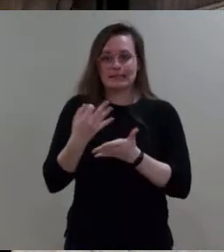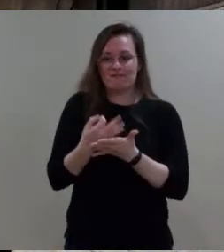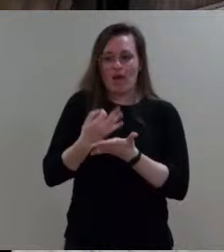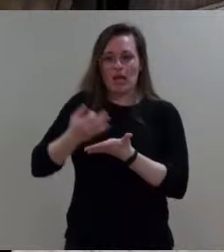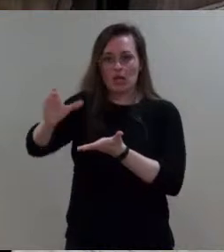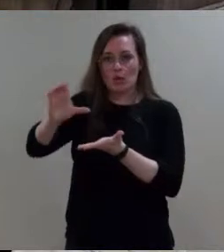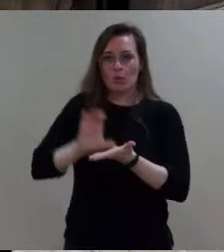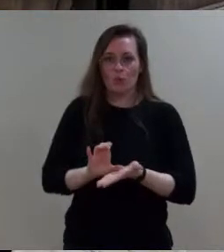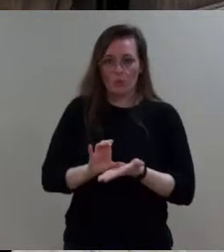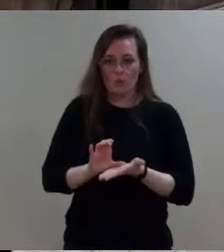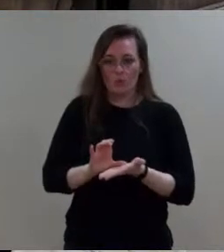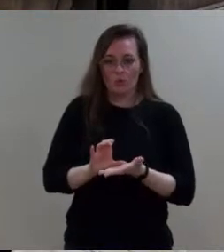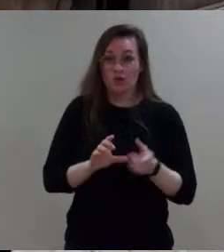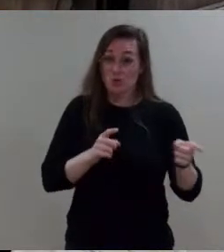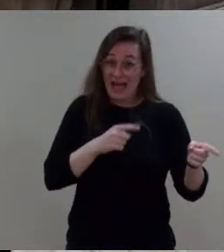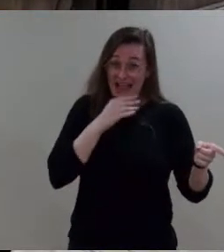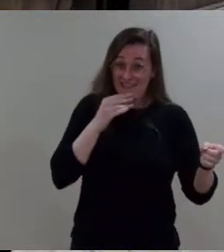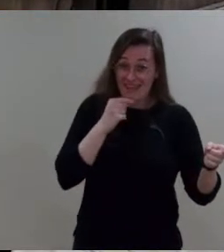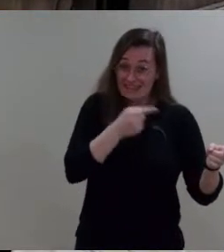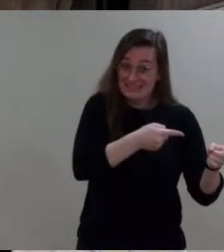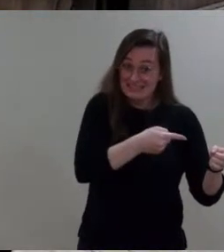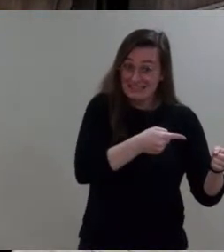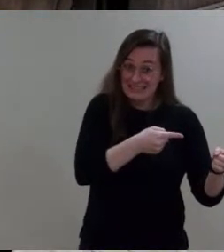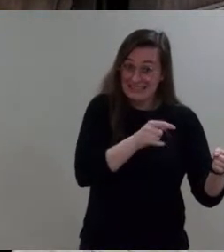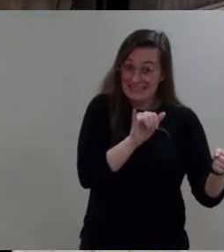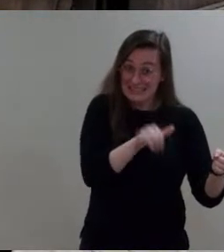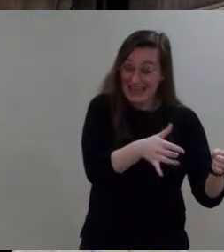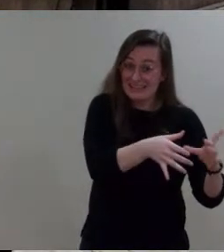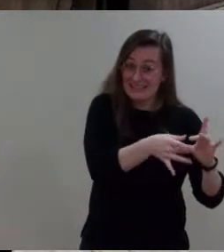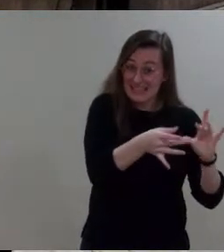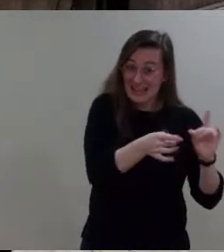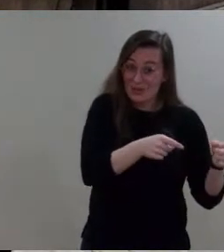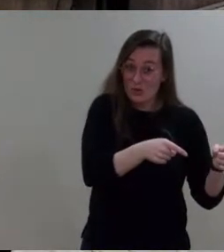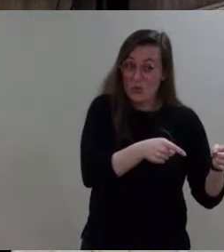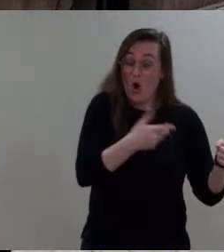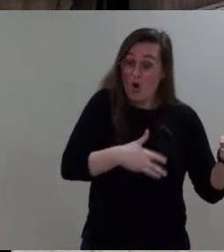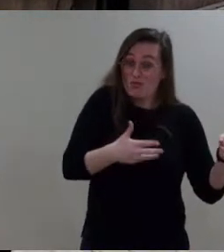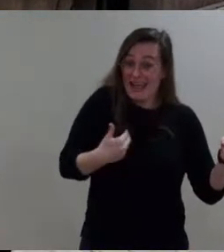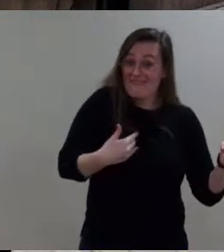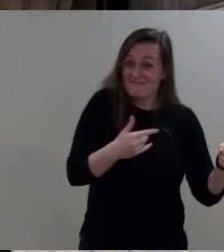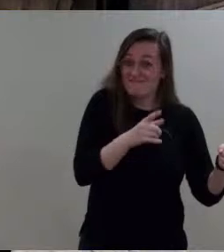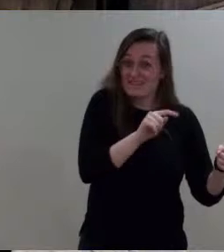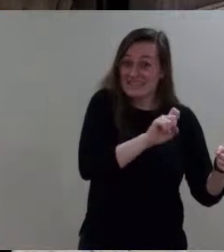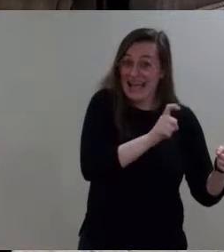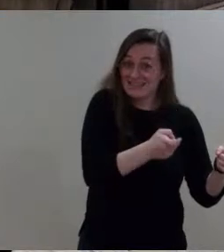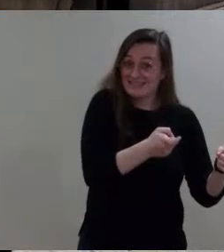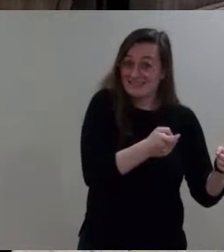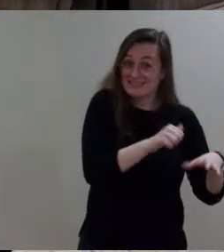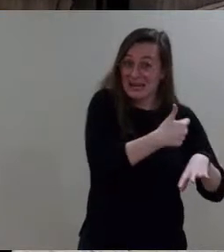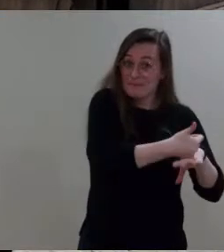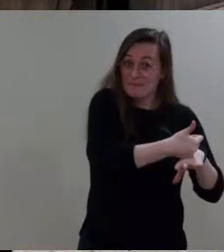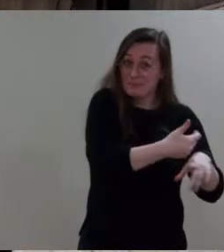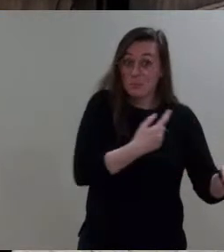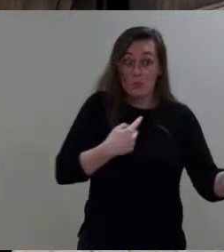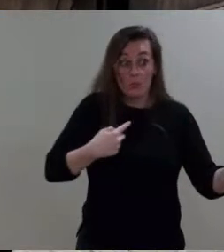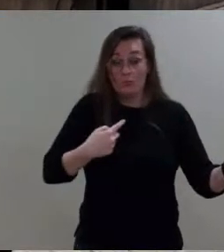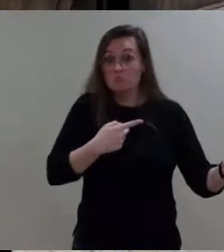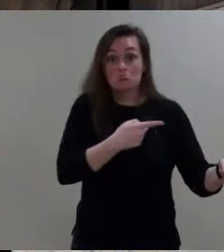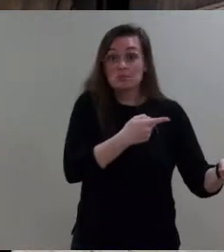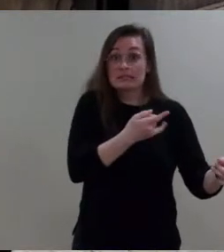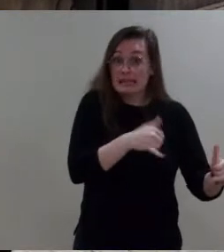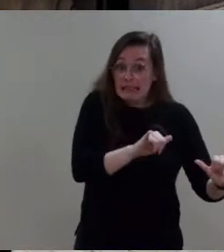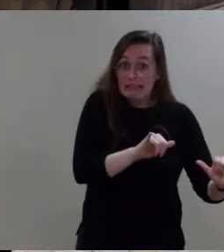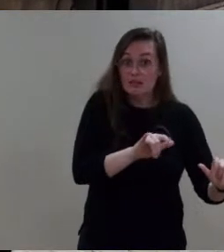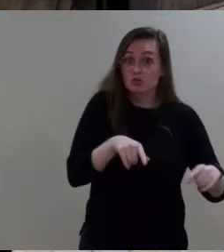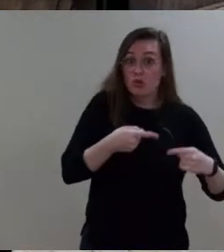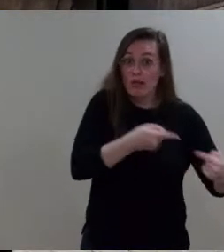is Halifax with a deed transfer already. And they're talking about, we still can't keep pace. You